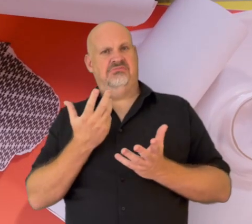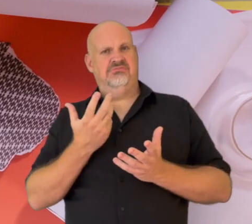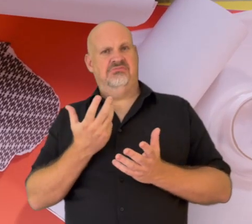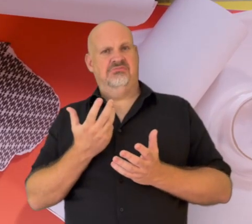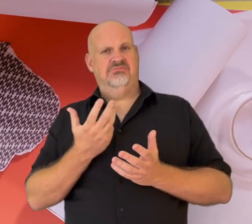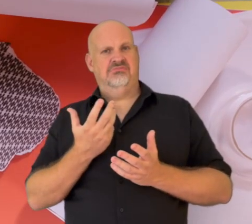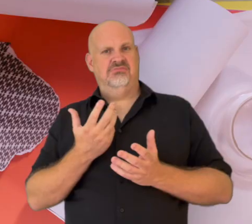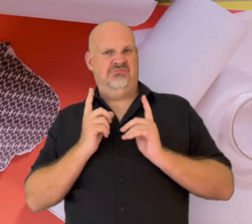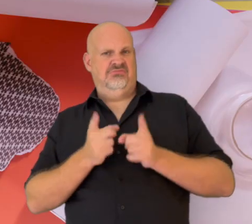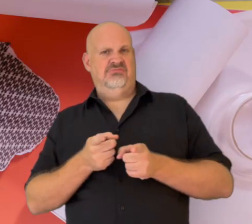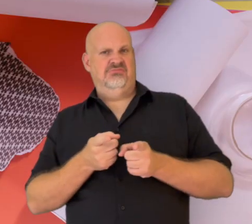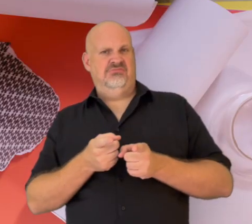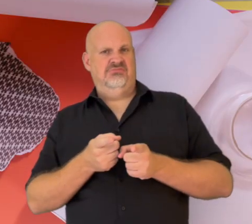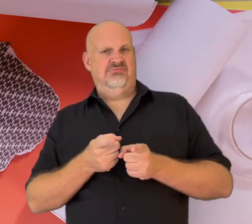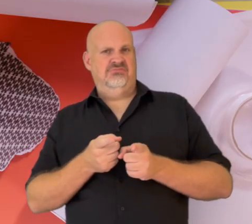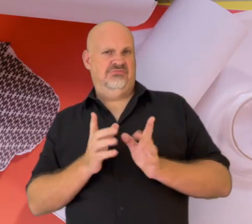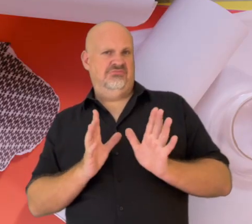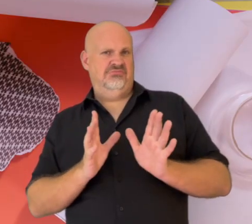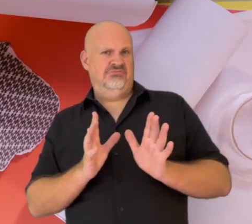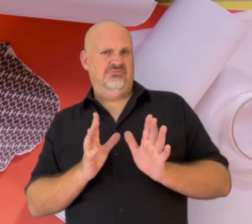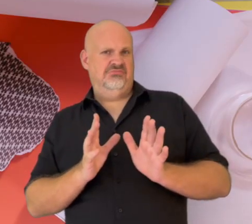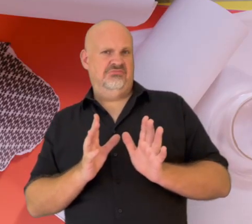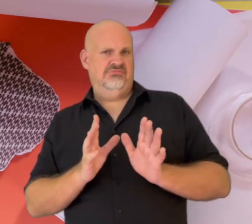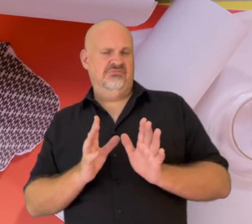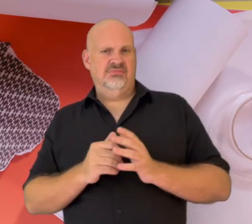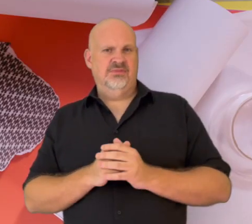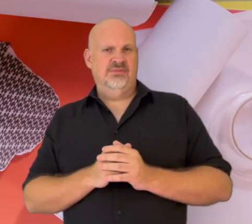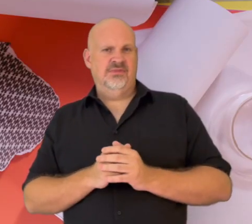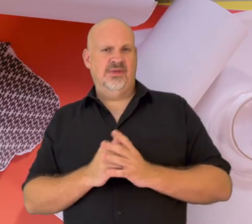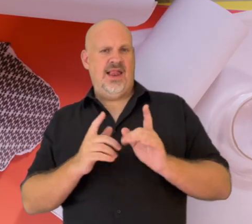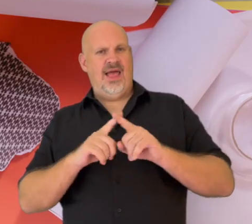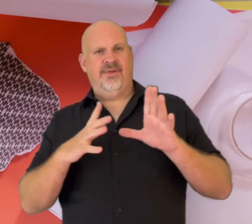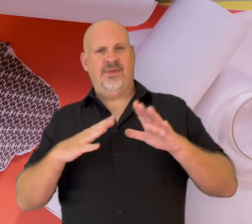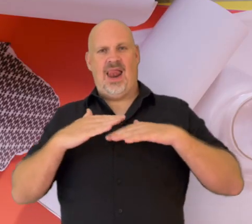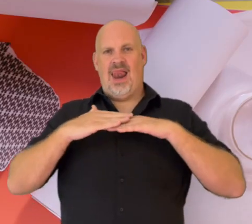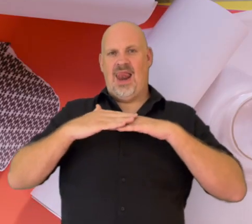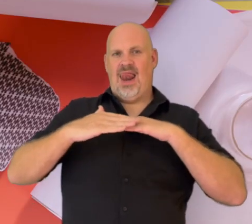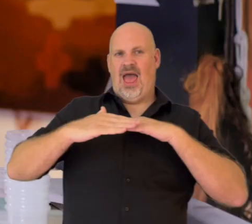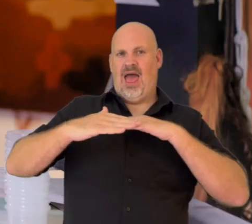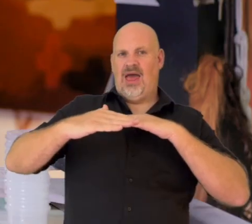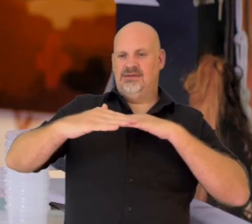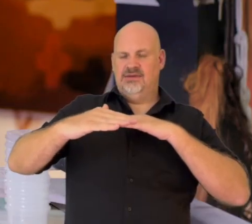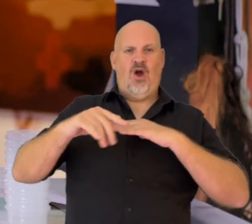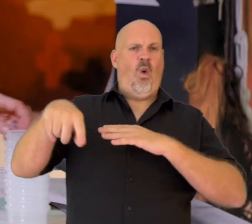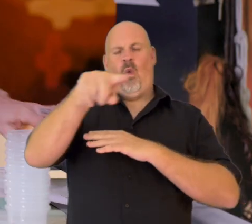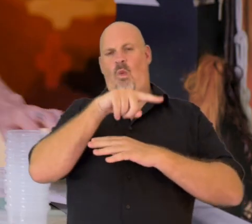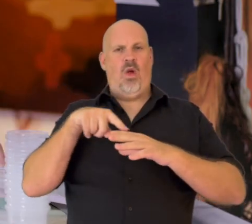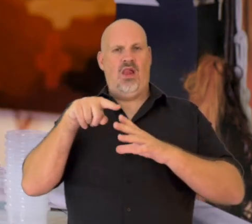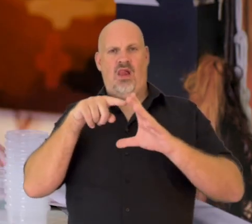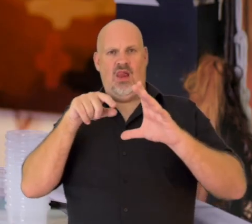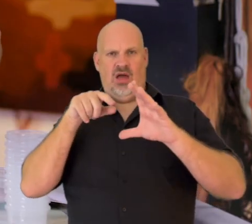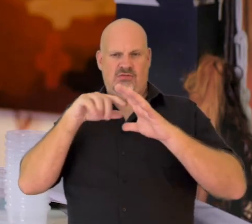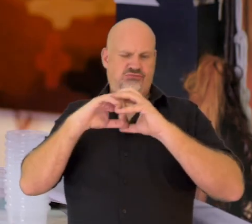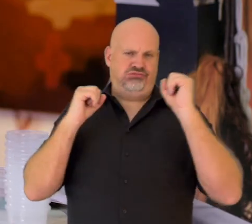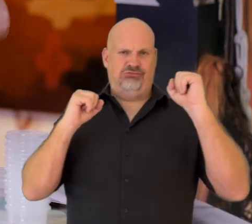I'm going to treat this like it's a kind of landscape with a hole ripped out of the middle of it. And I'll